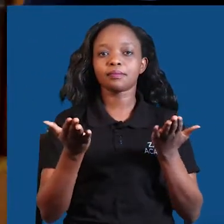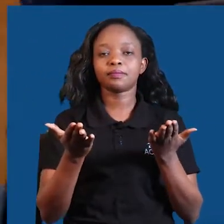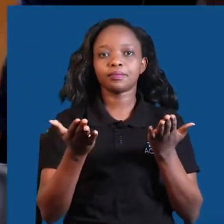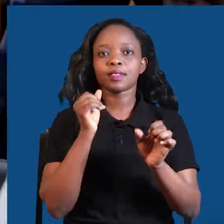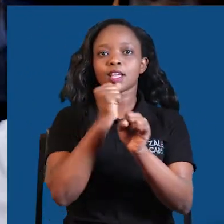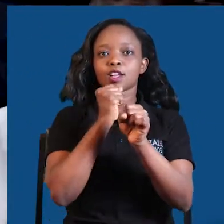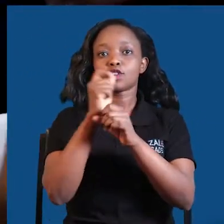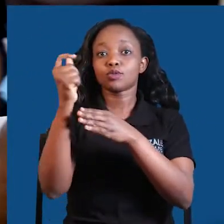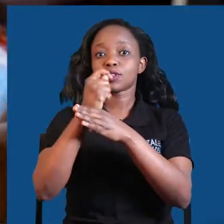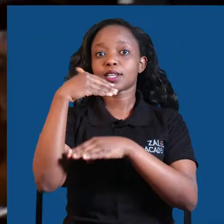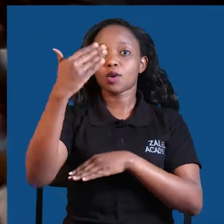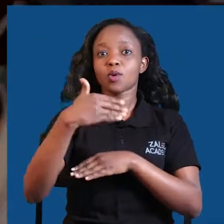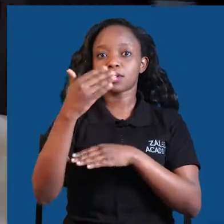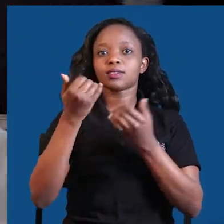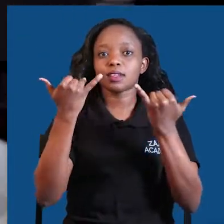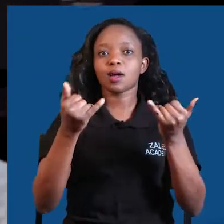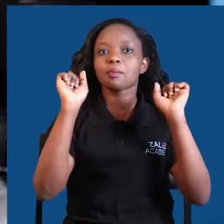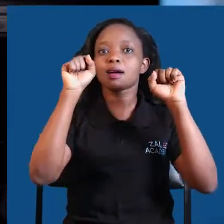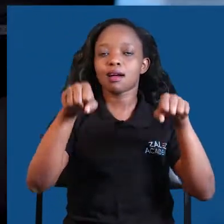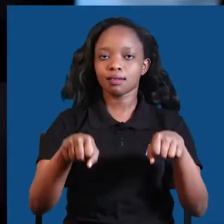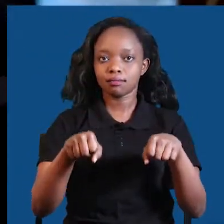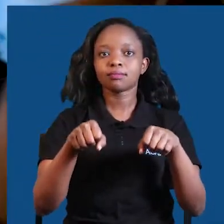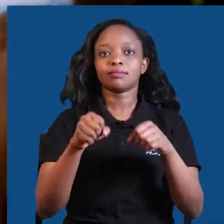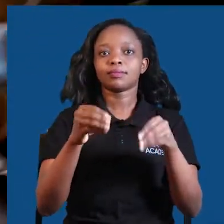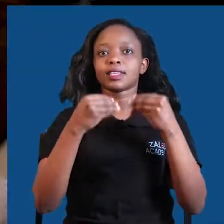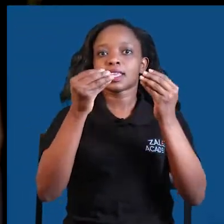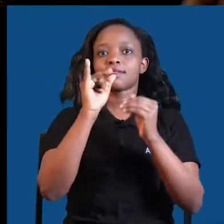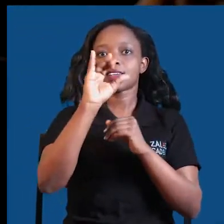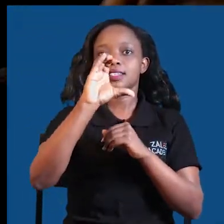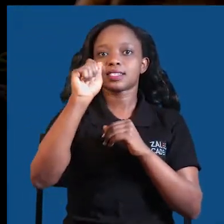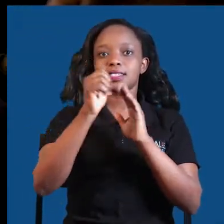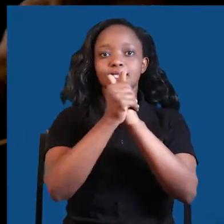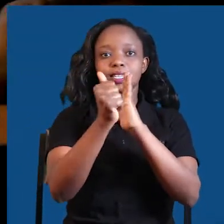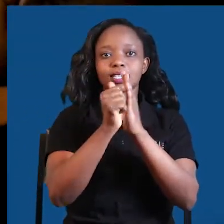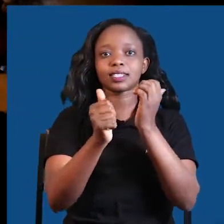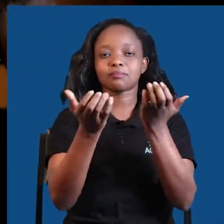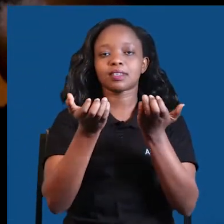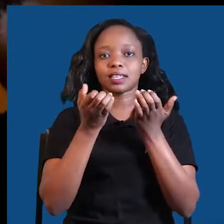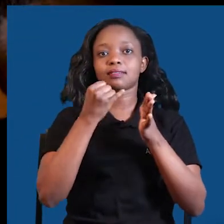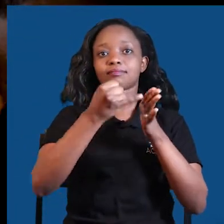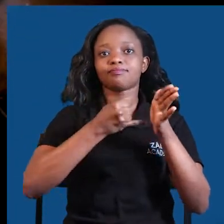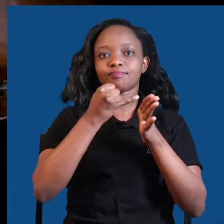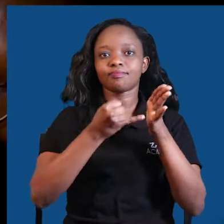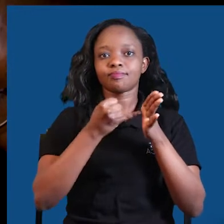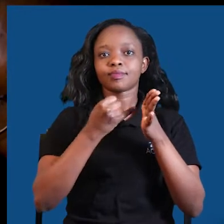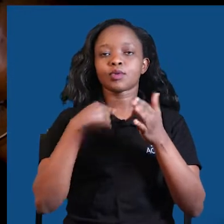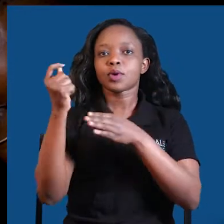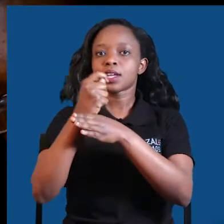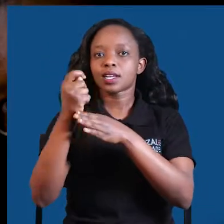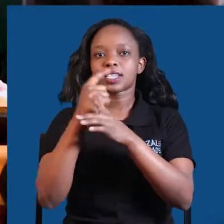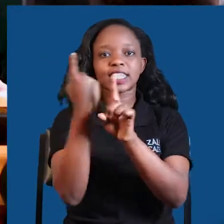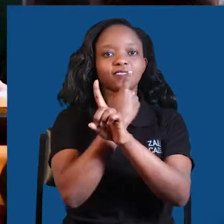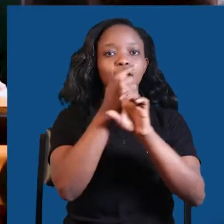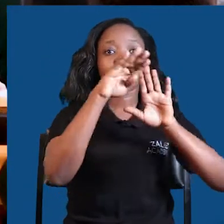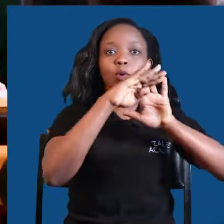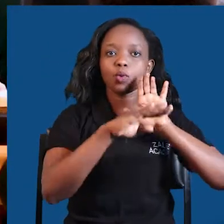now we do the training so that now we can equip you with the ICT skill set that you require in the industry. So we